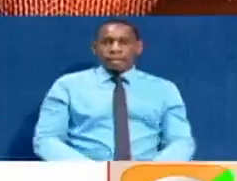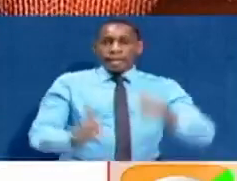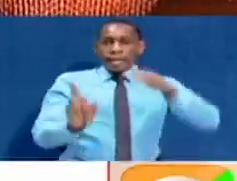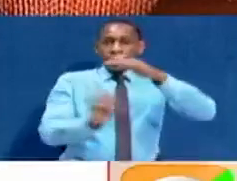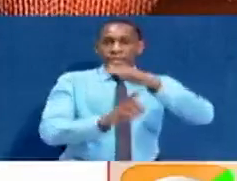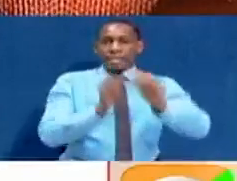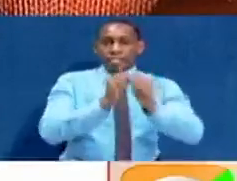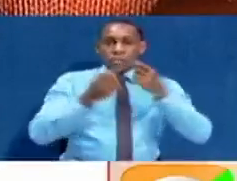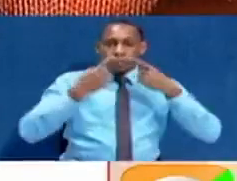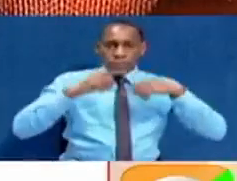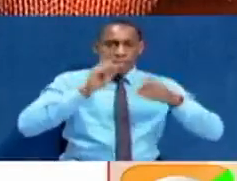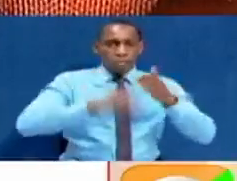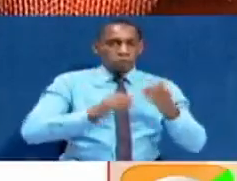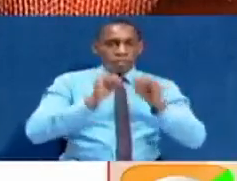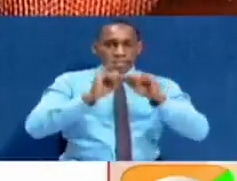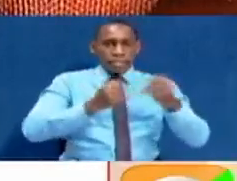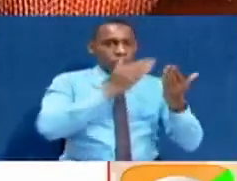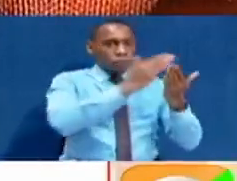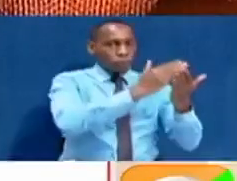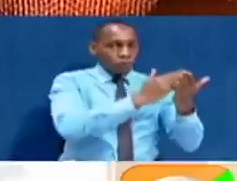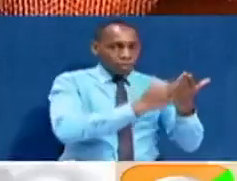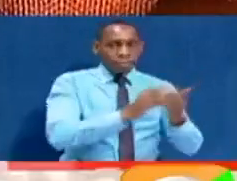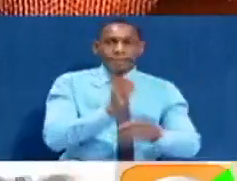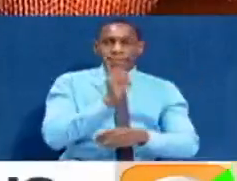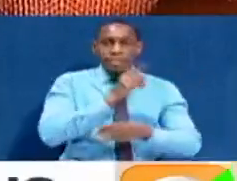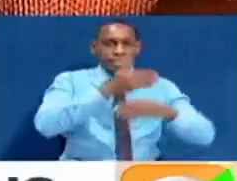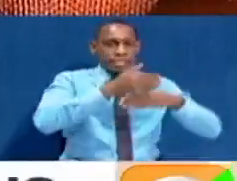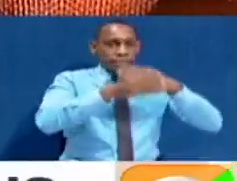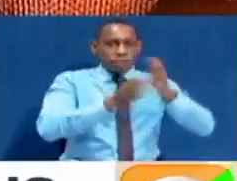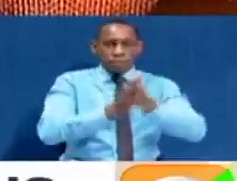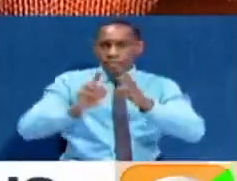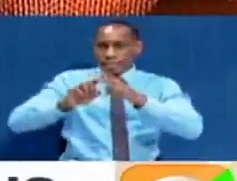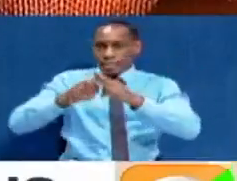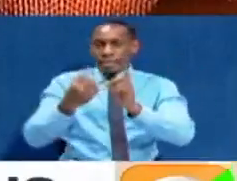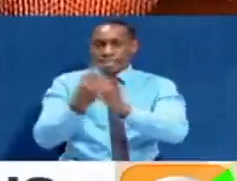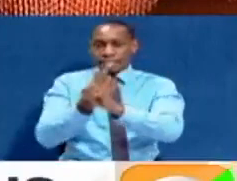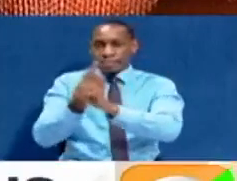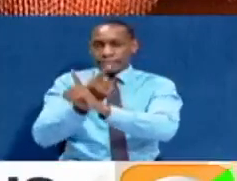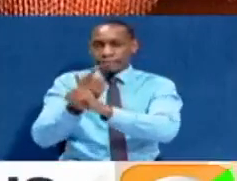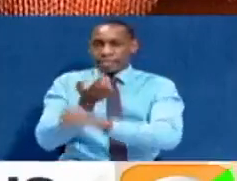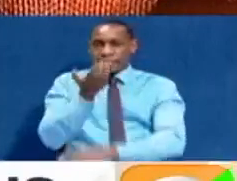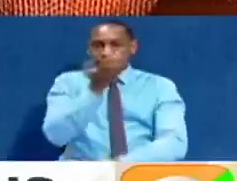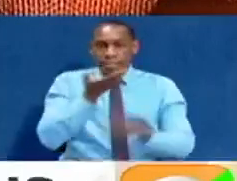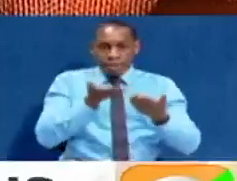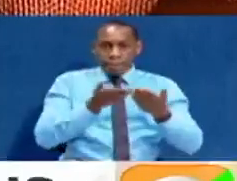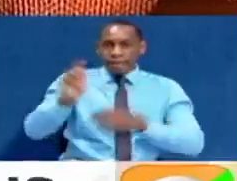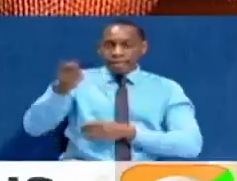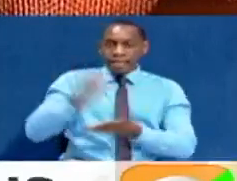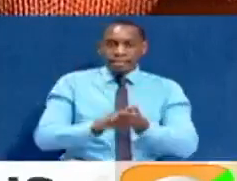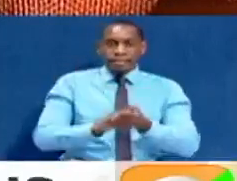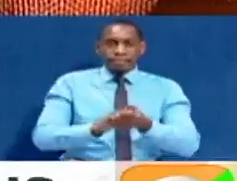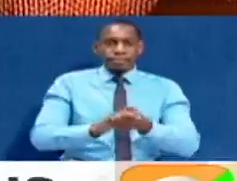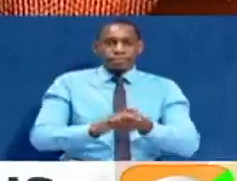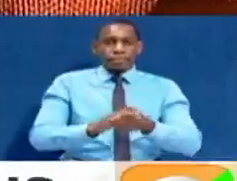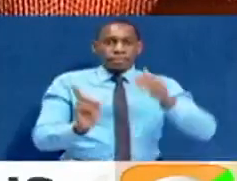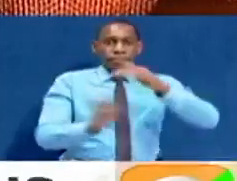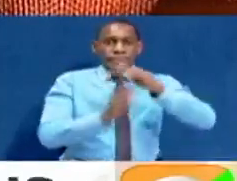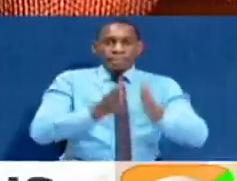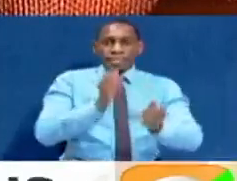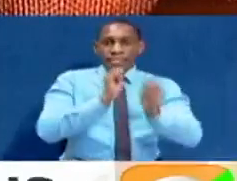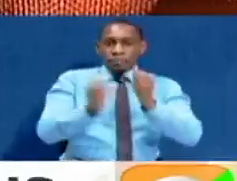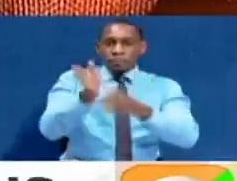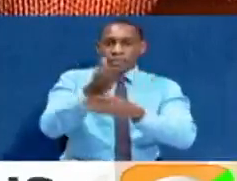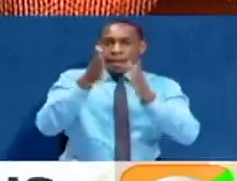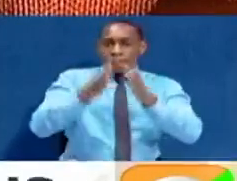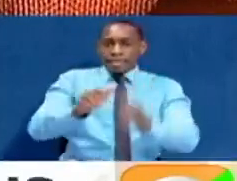The Ministry of Sports has announced a new timeline for the completion and renovation of various stadia in the country. The Cabinet Secretary for Sports,